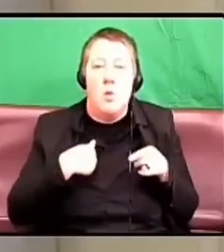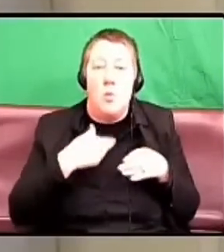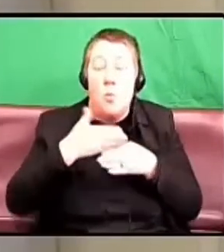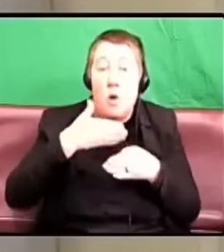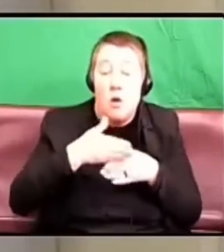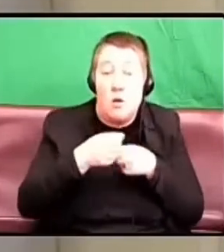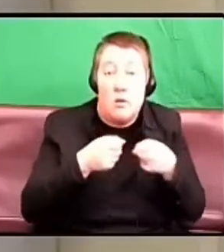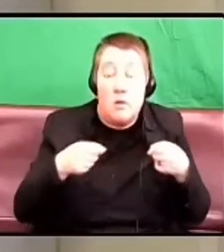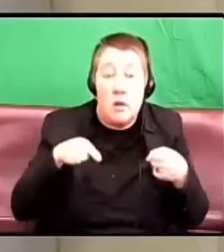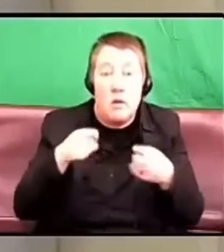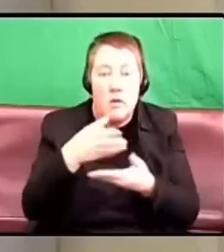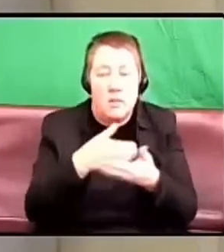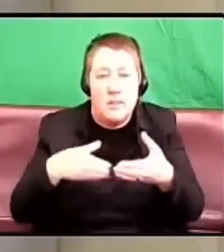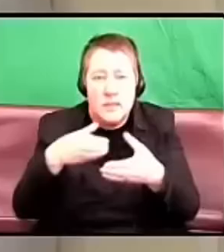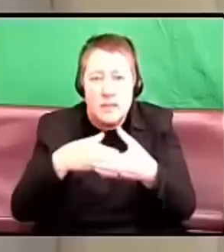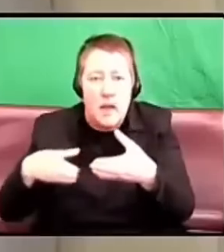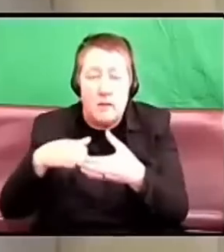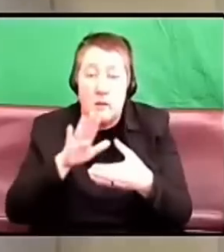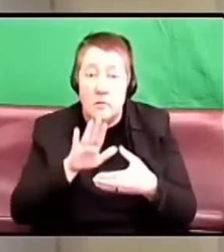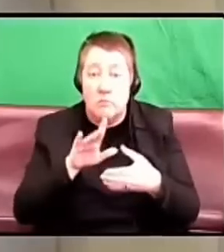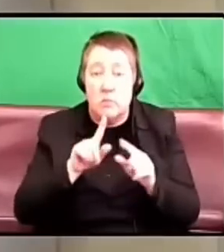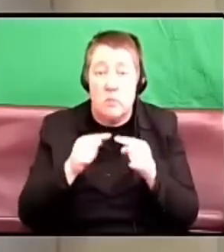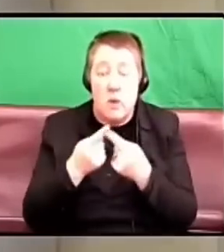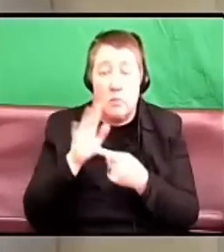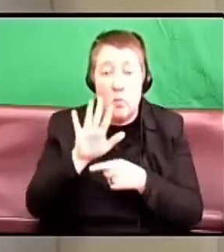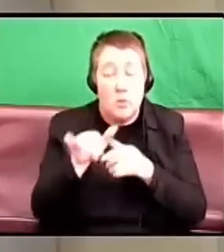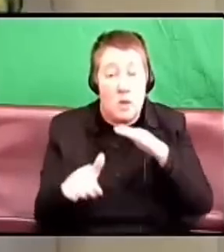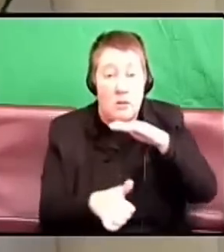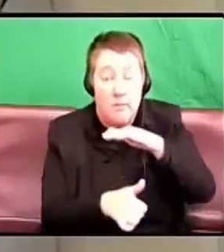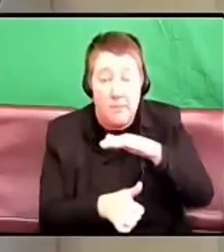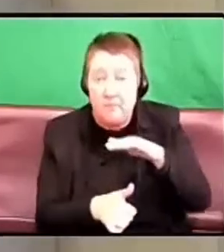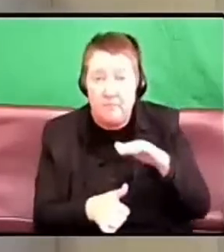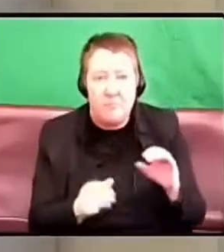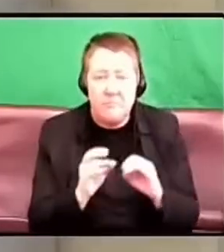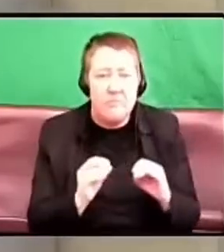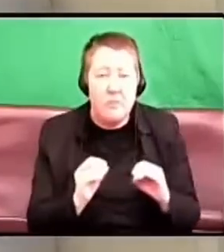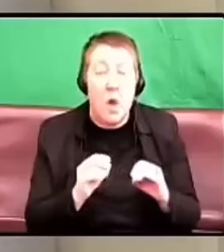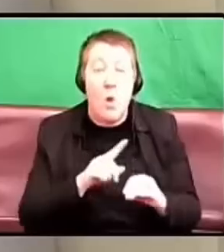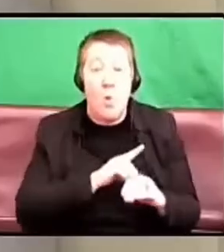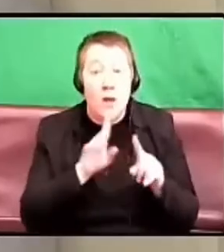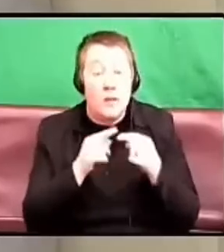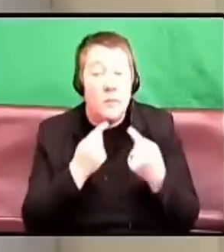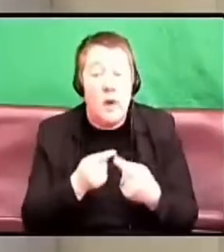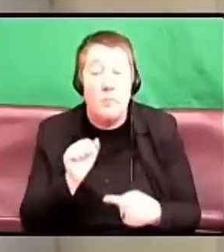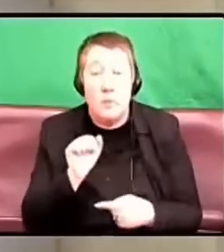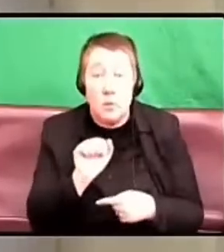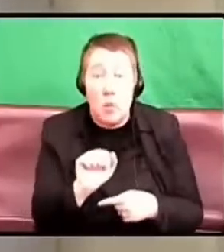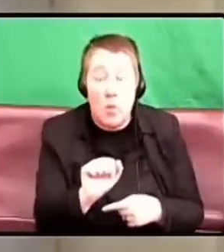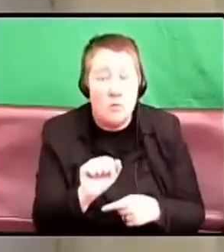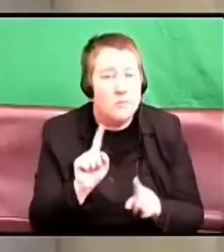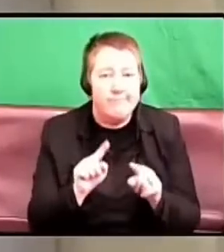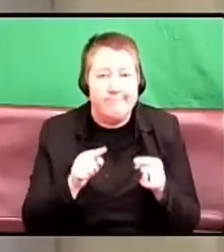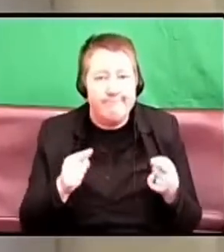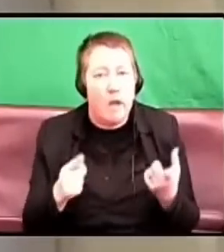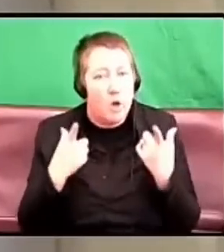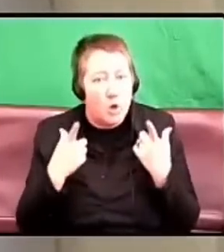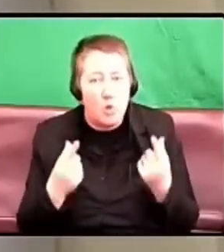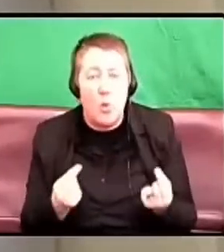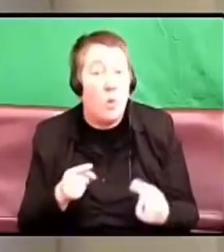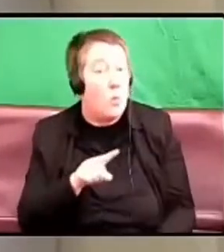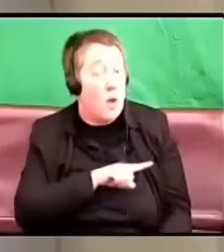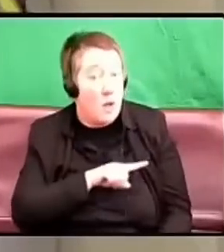employing in the sectors that fall under your department. Because your department is not capable of doing that.